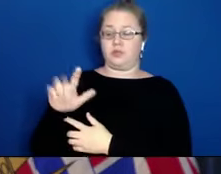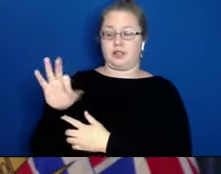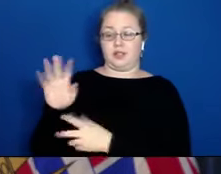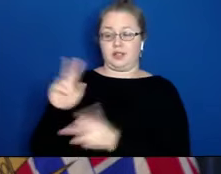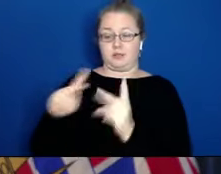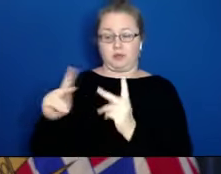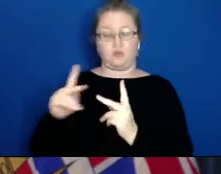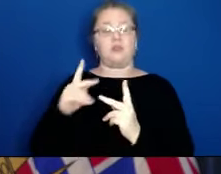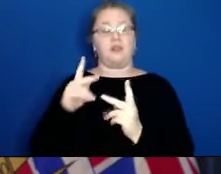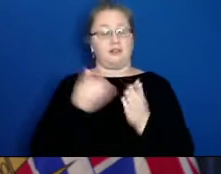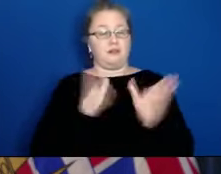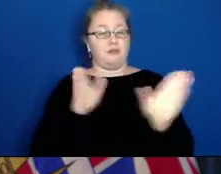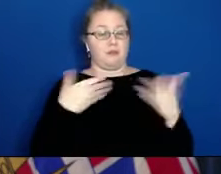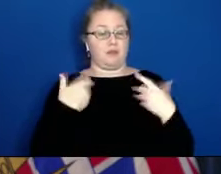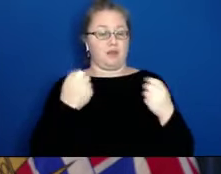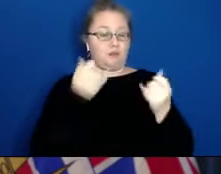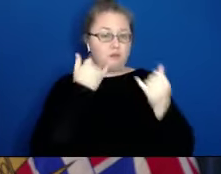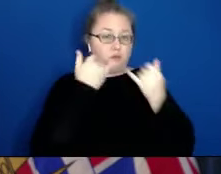from COVID-19.